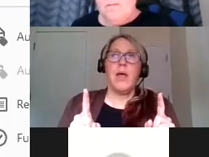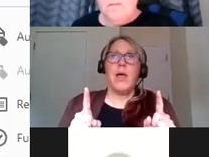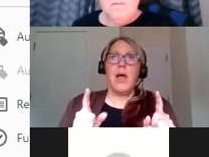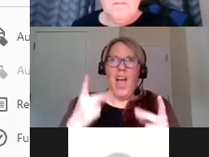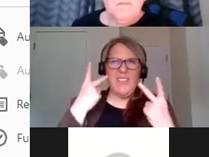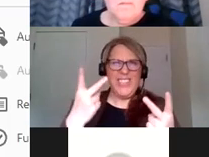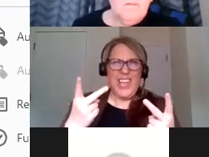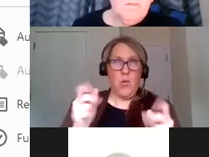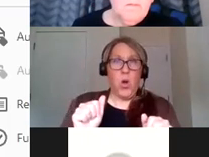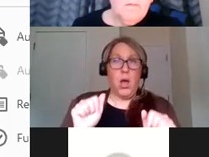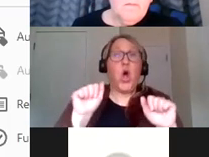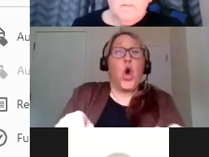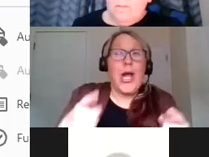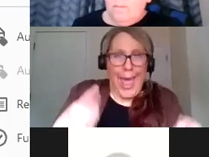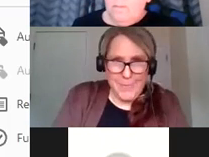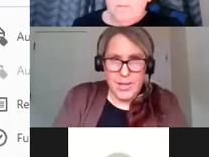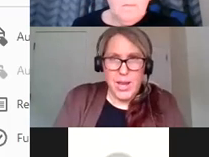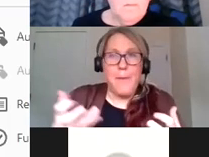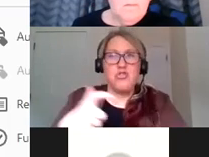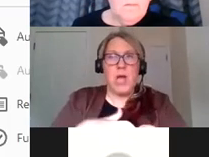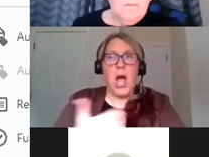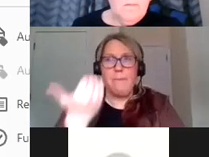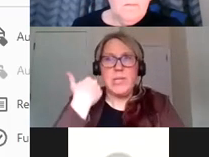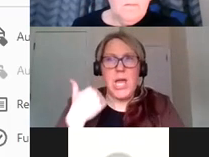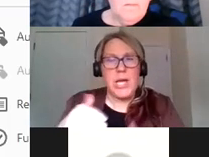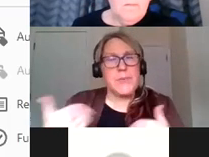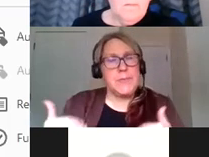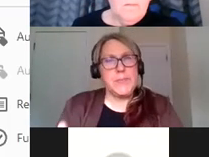seen what it could do and how much time it takes.